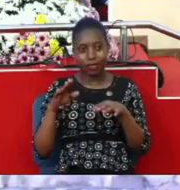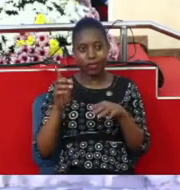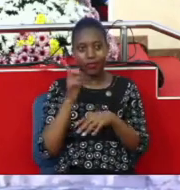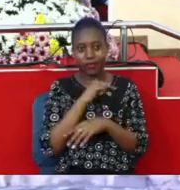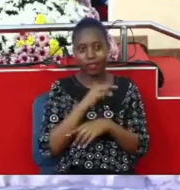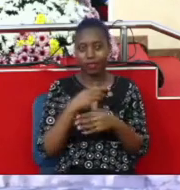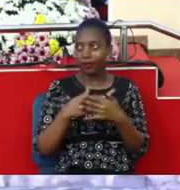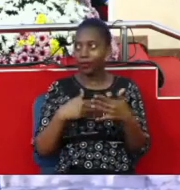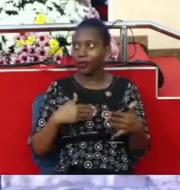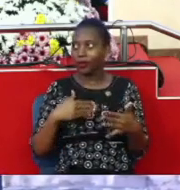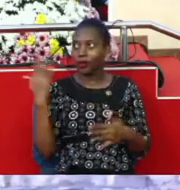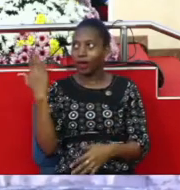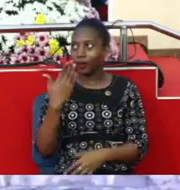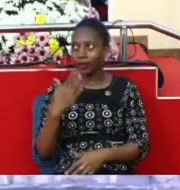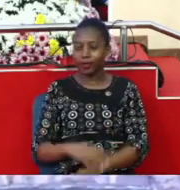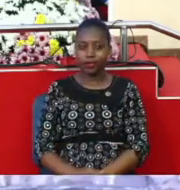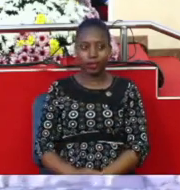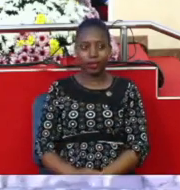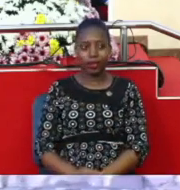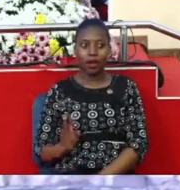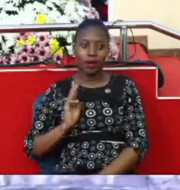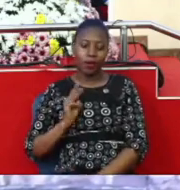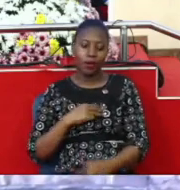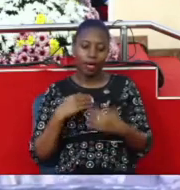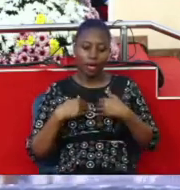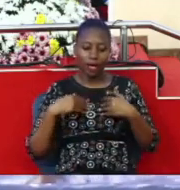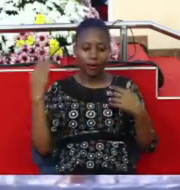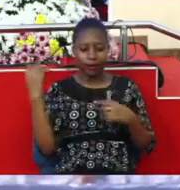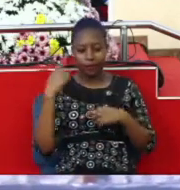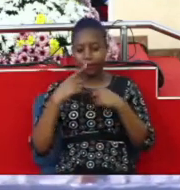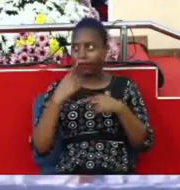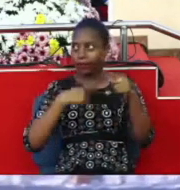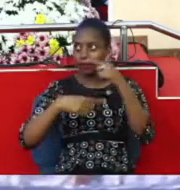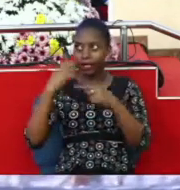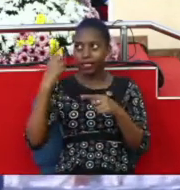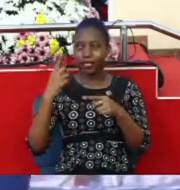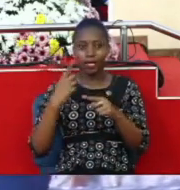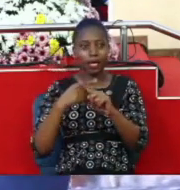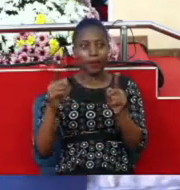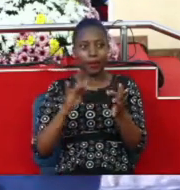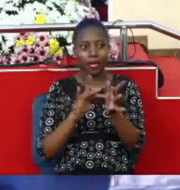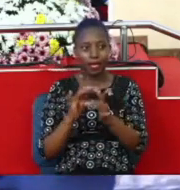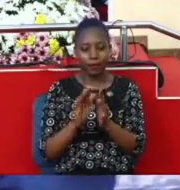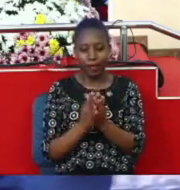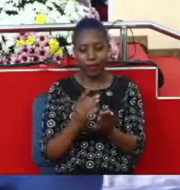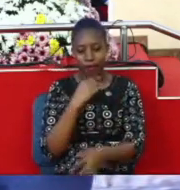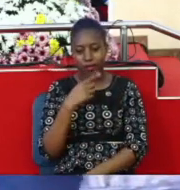preaching. We have victory. But the Bible says faith is our victory.